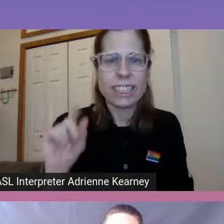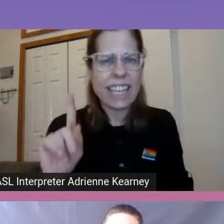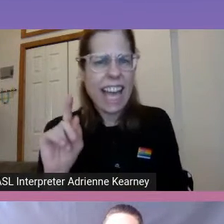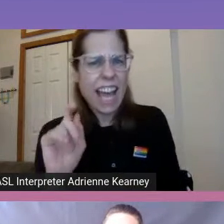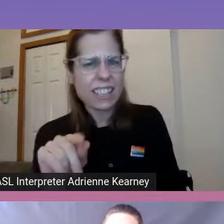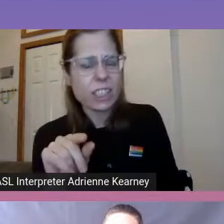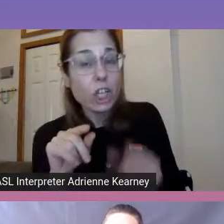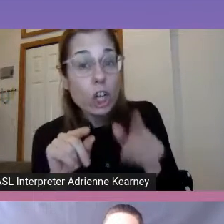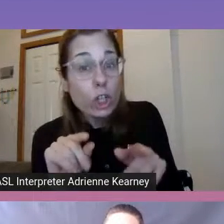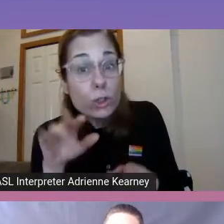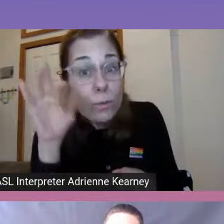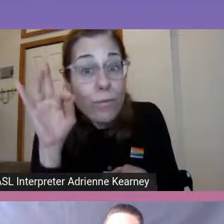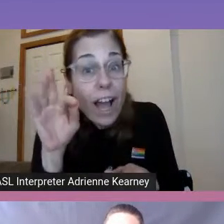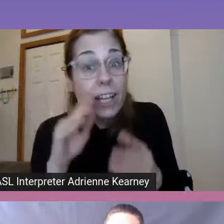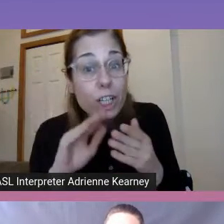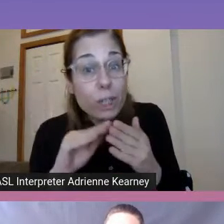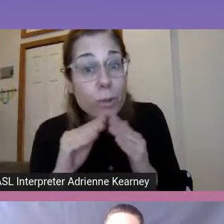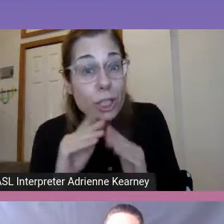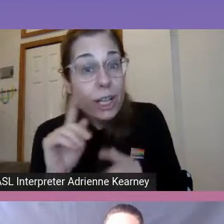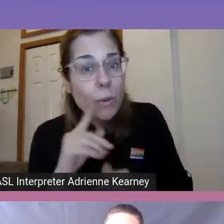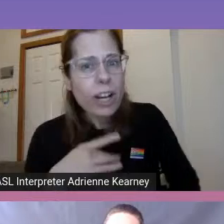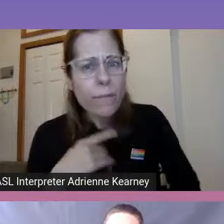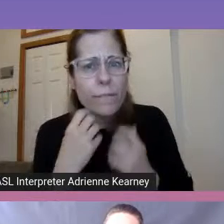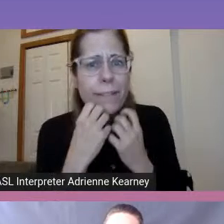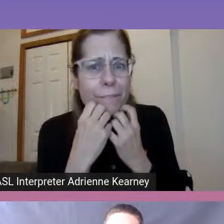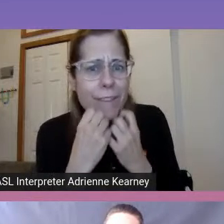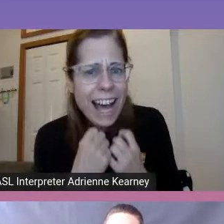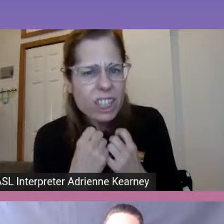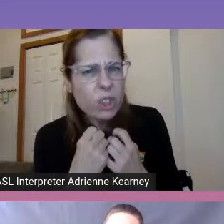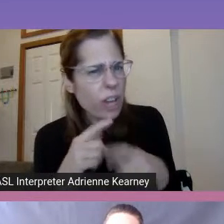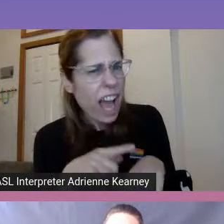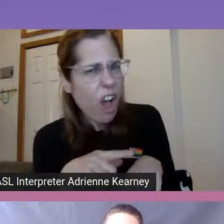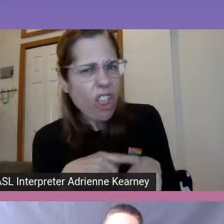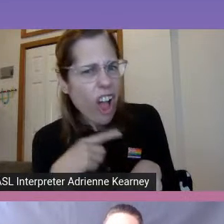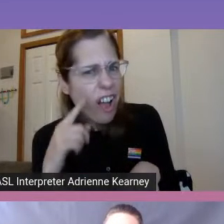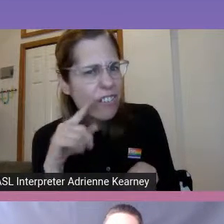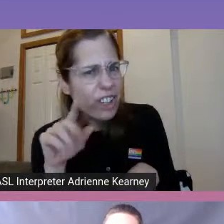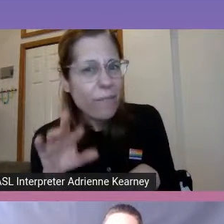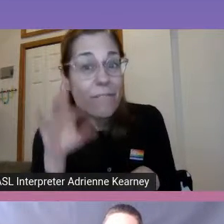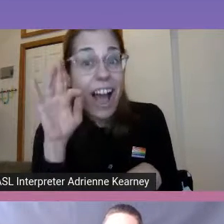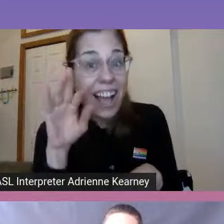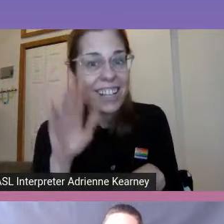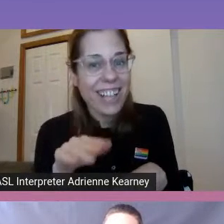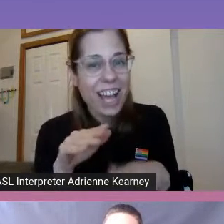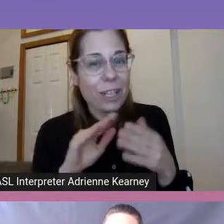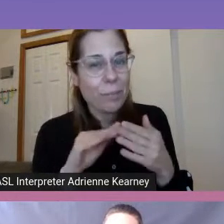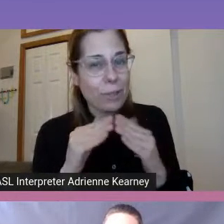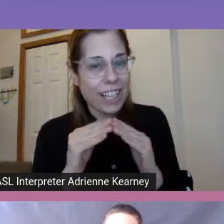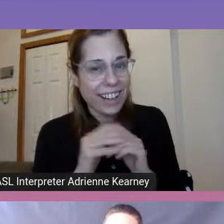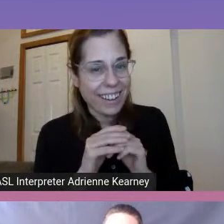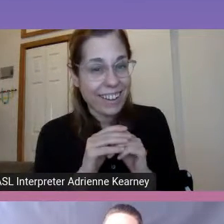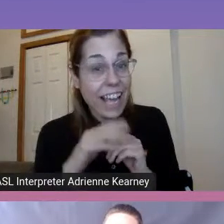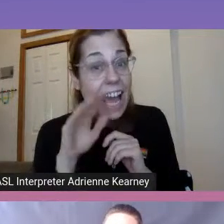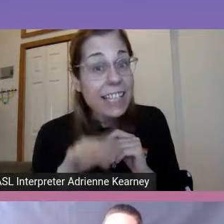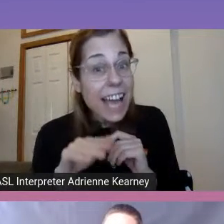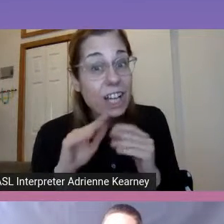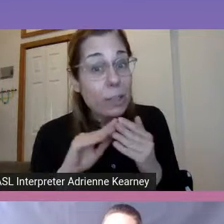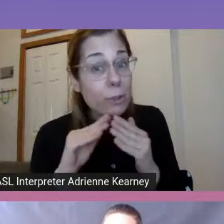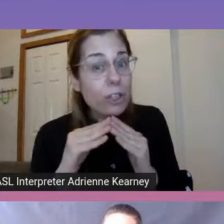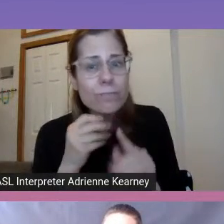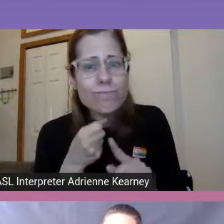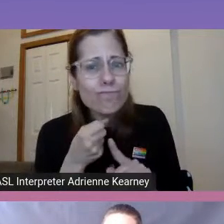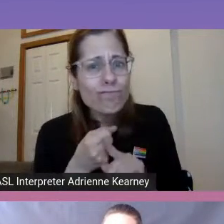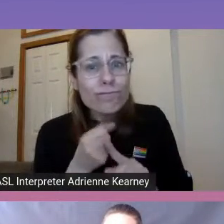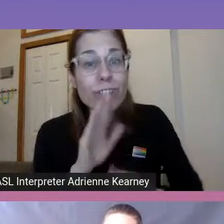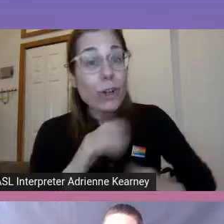valued, if you have, and what differences has it made in your life? That's a great question too. We're getting some good questions here. I like these.